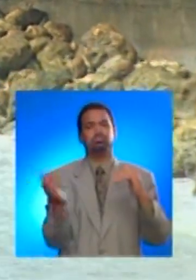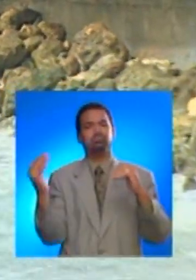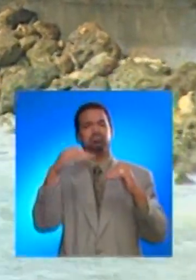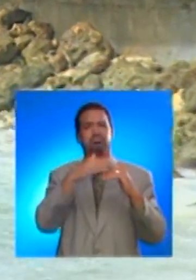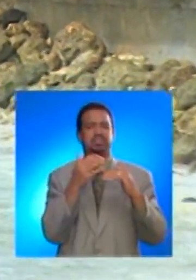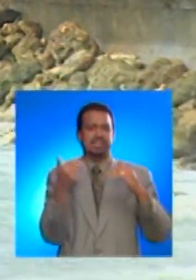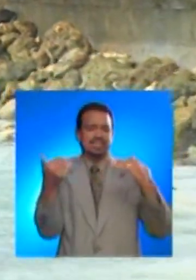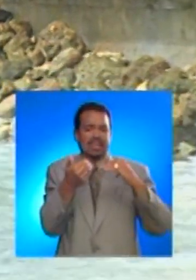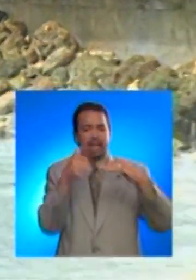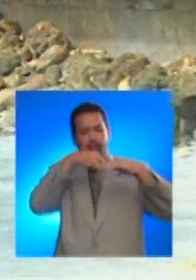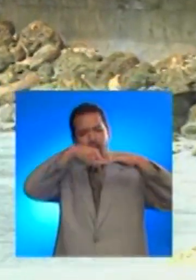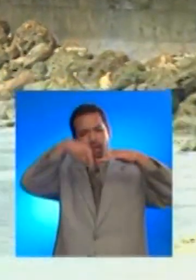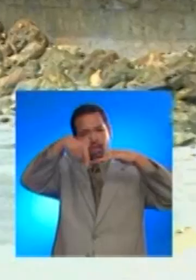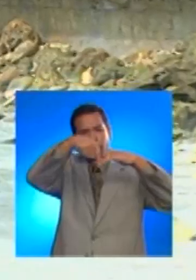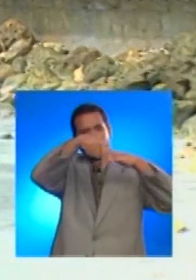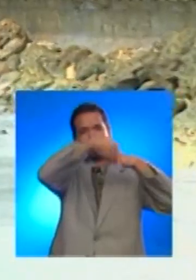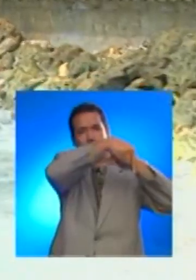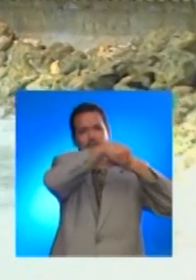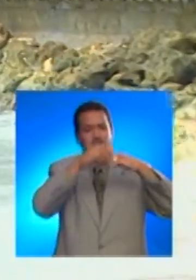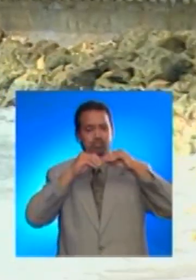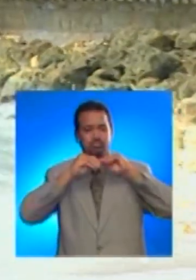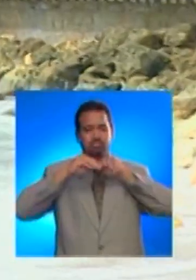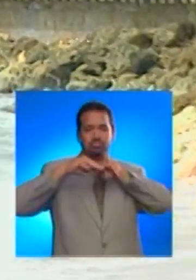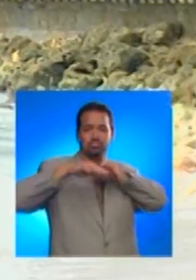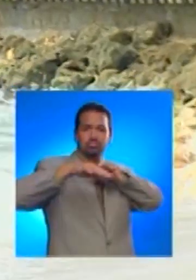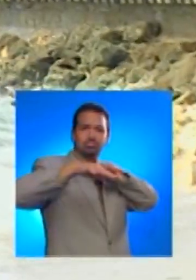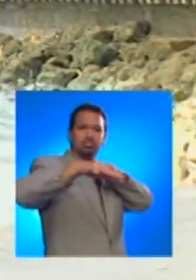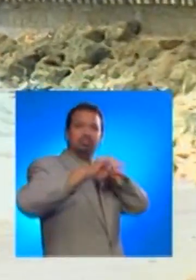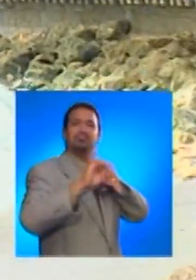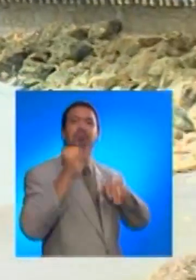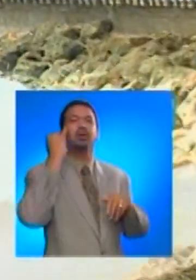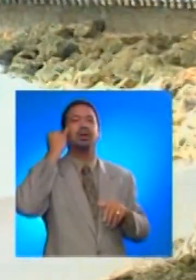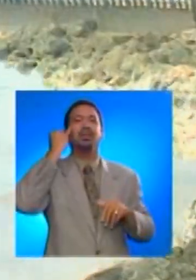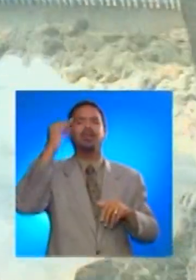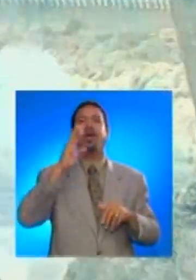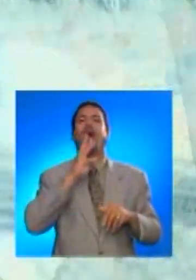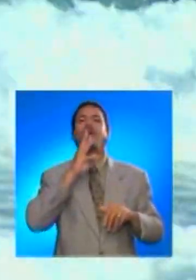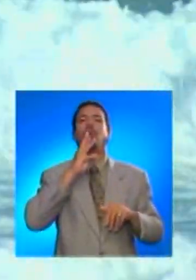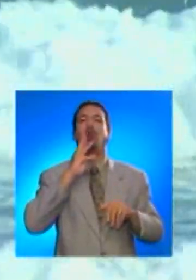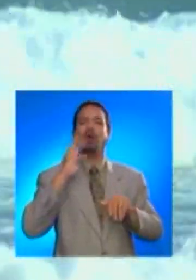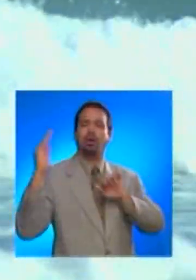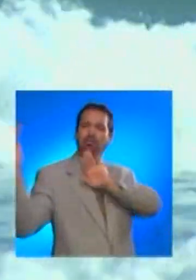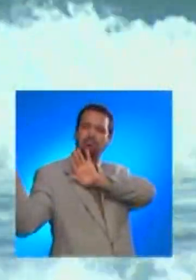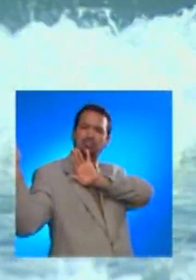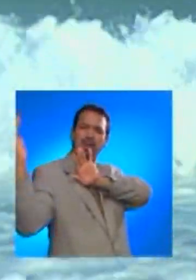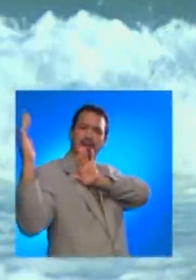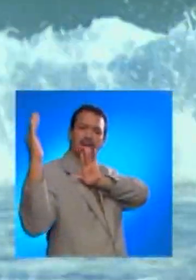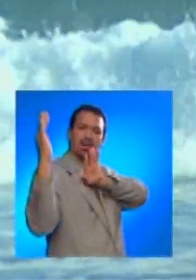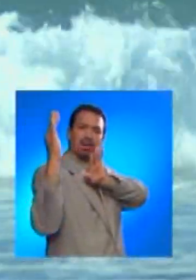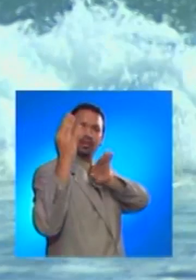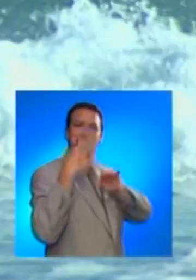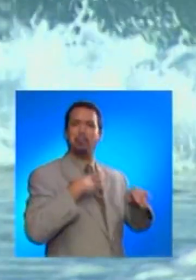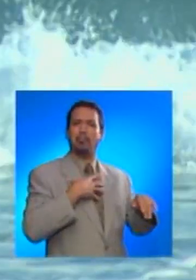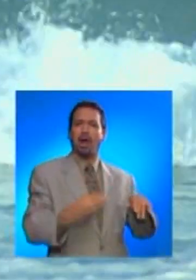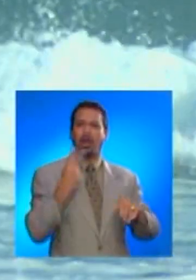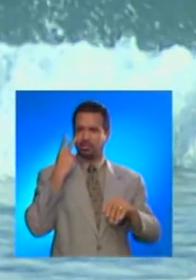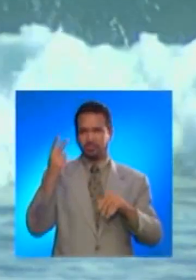they approach the shore and reach land as a violent rush of water, with an abrupt front or bore full of